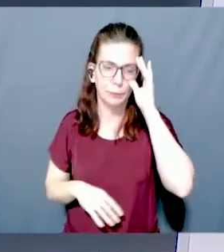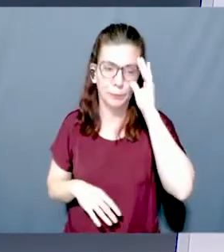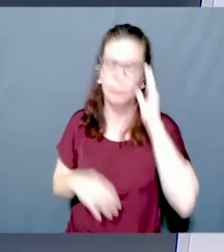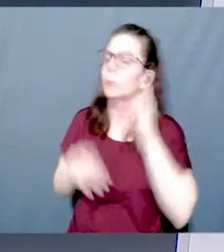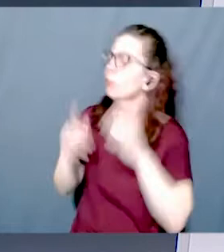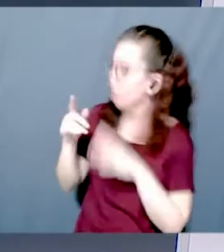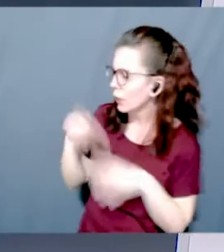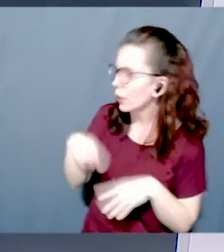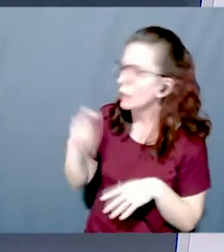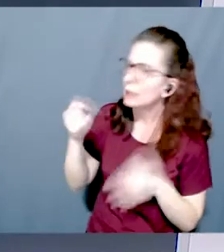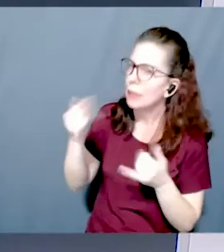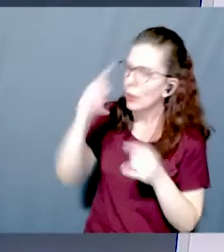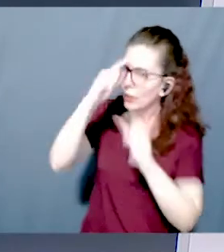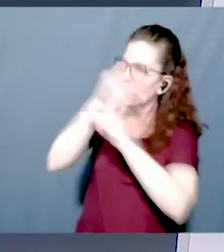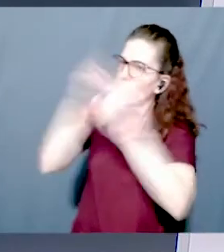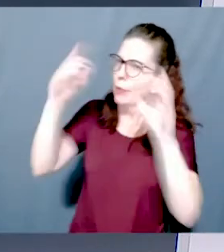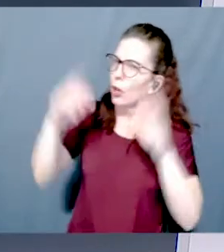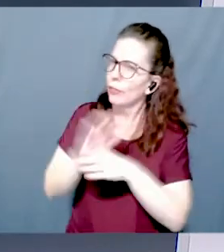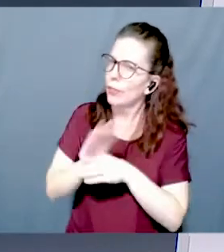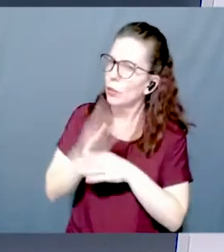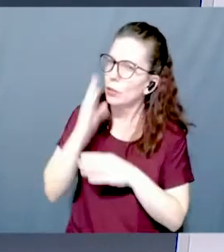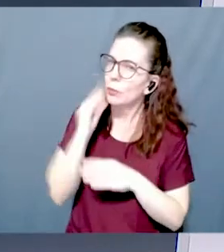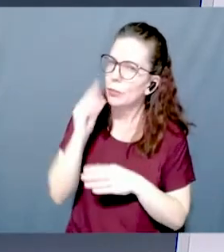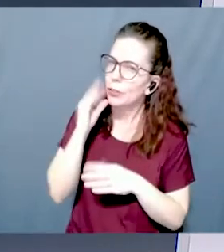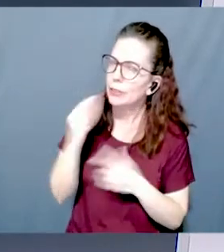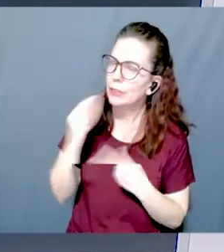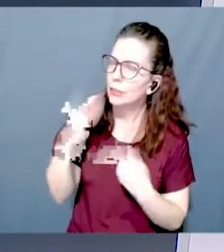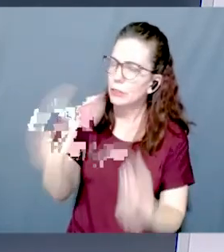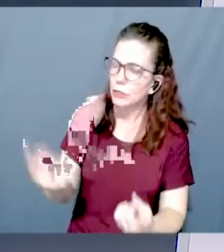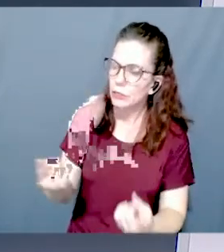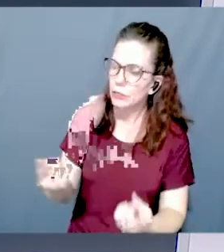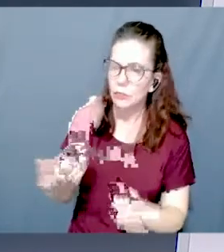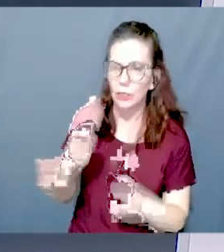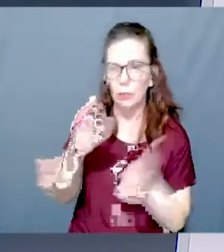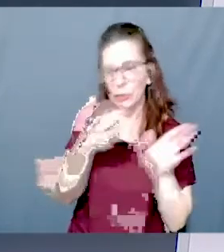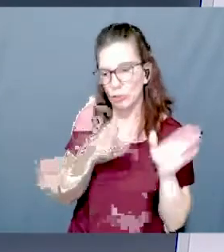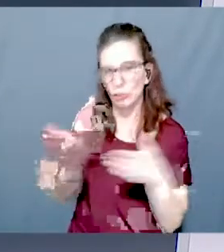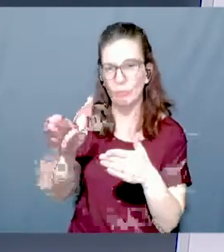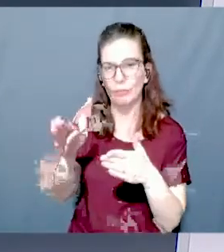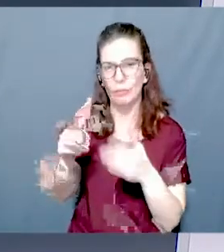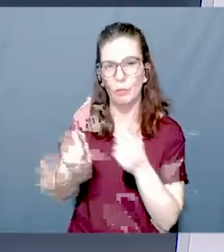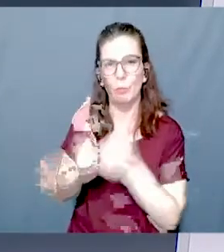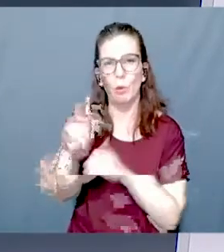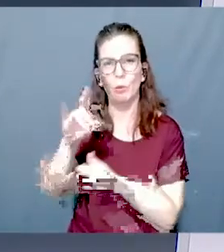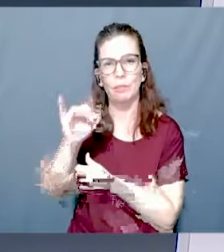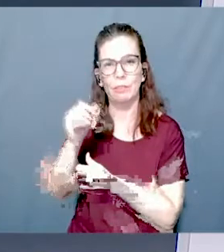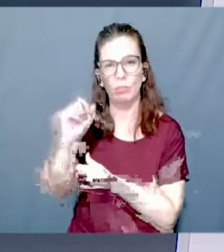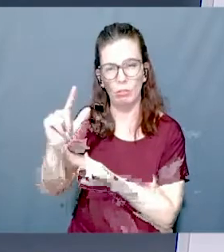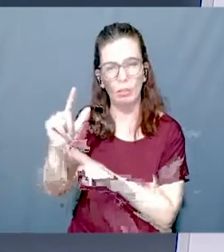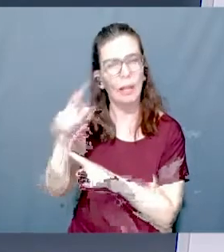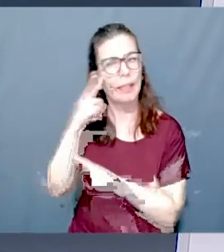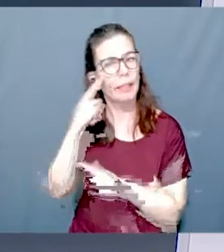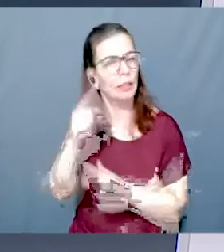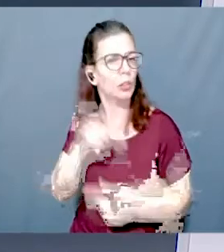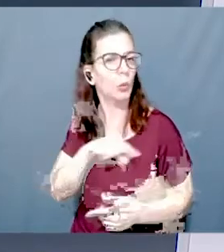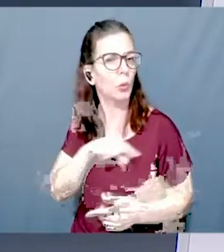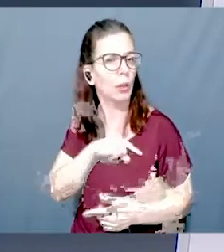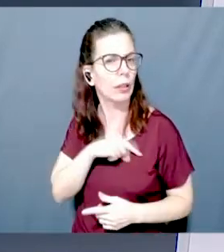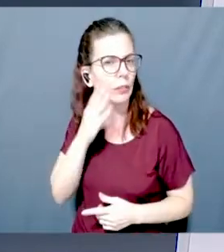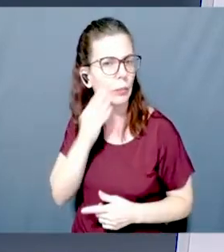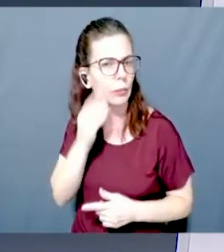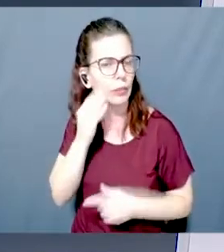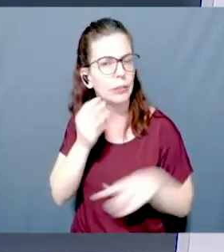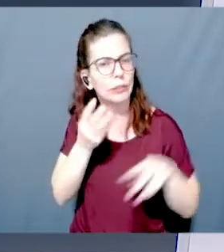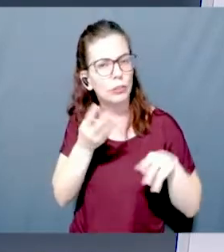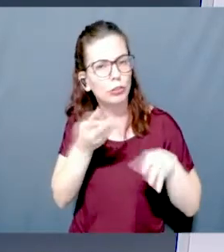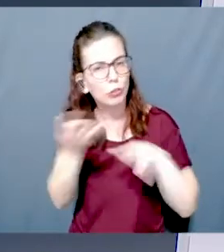video experiences that I've had, especially since the big shift to mostly digital, I think about the quality of the experience, the streaming quality,